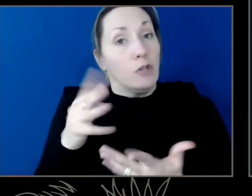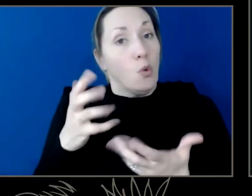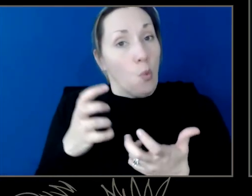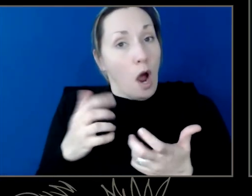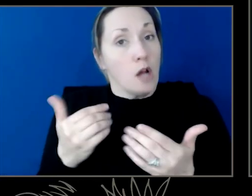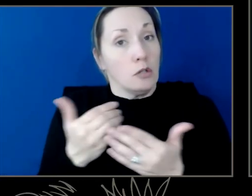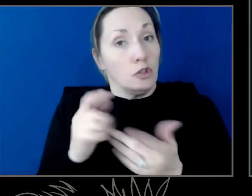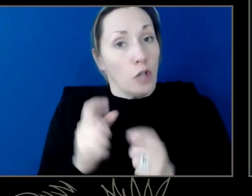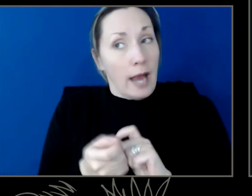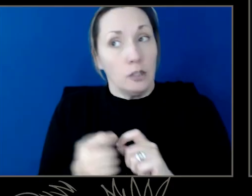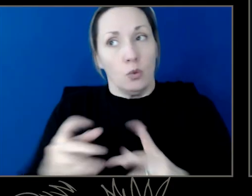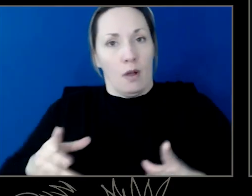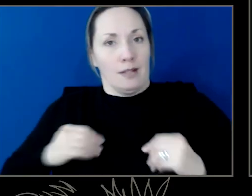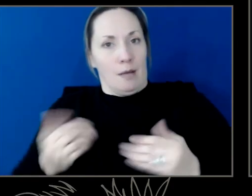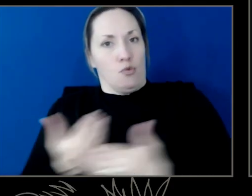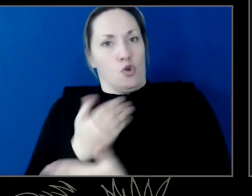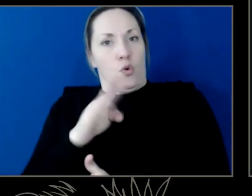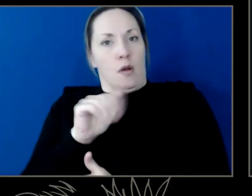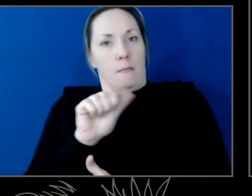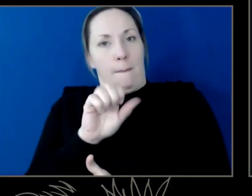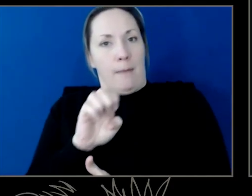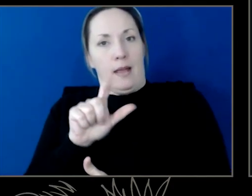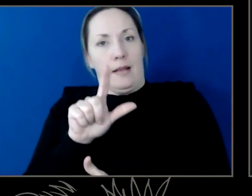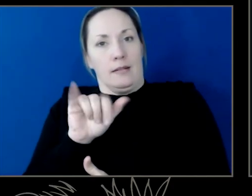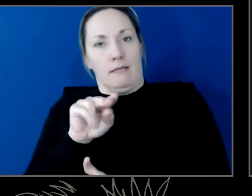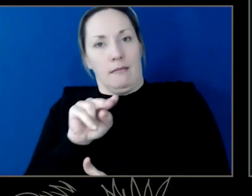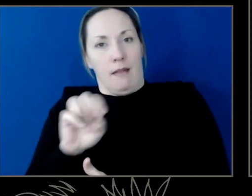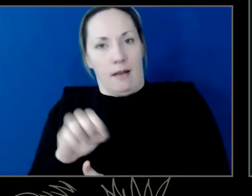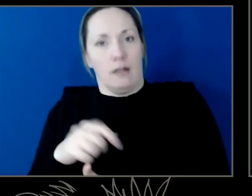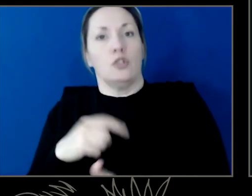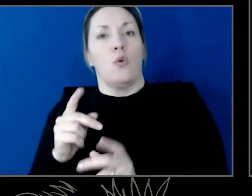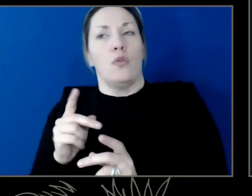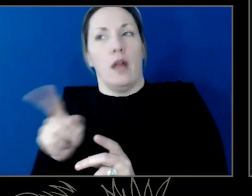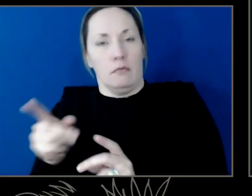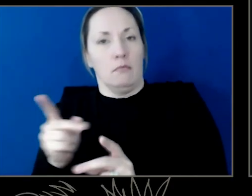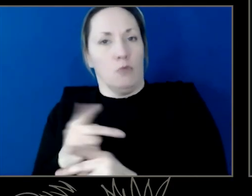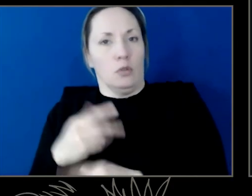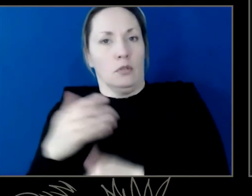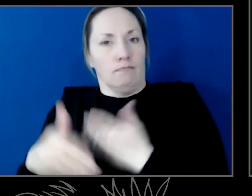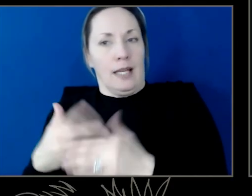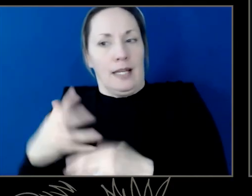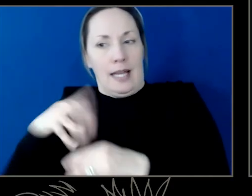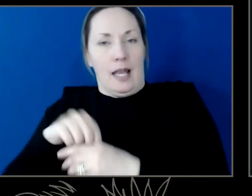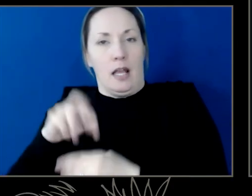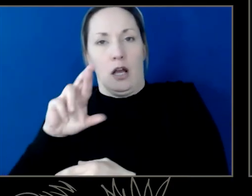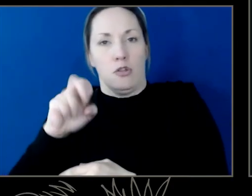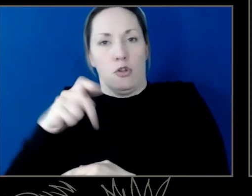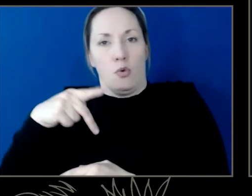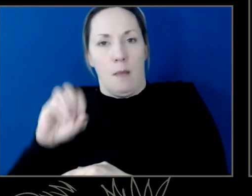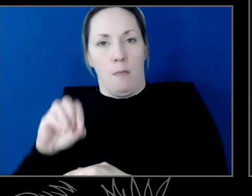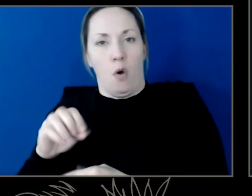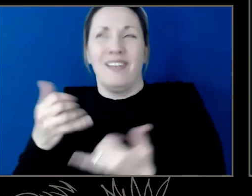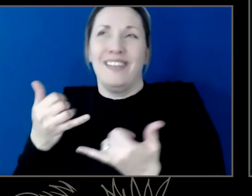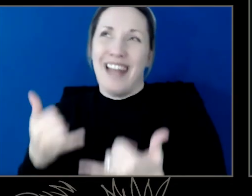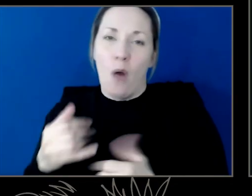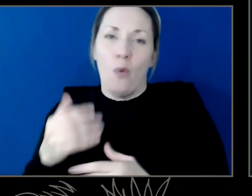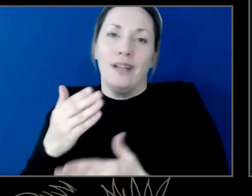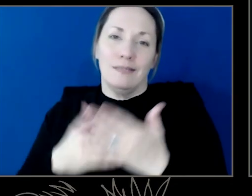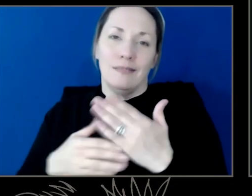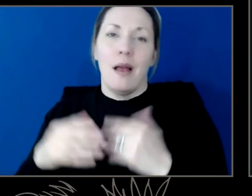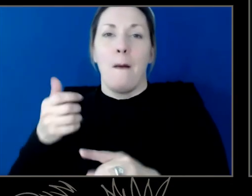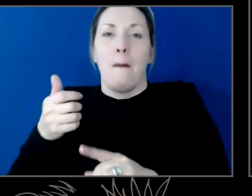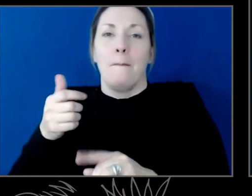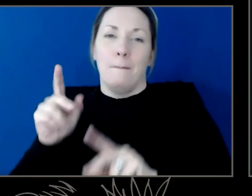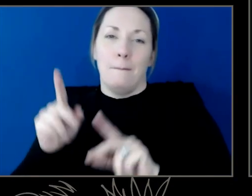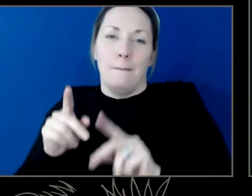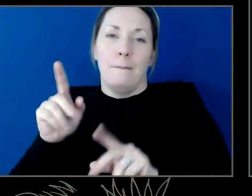baseline so other engineers can get this in their repo. It's kind of manual right now. It would be nice to have a little